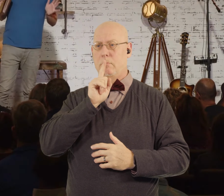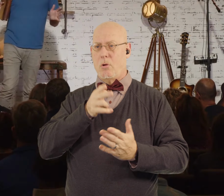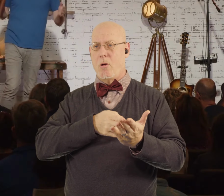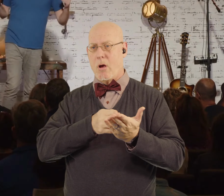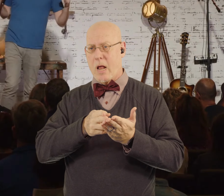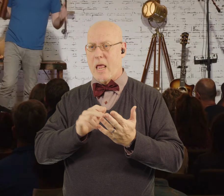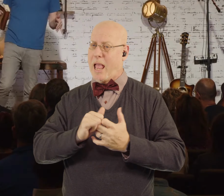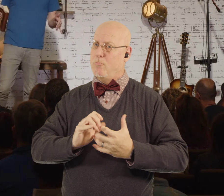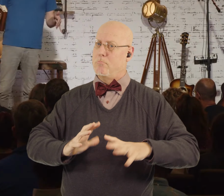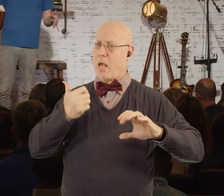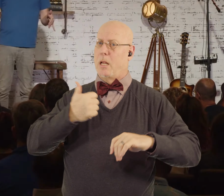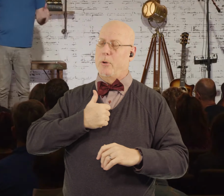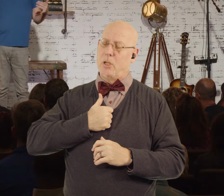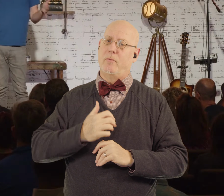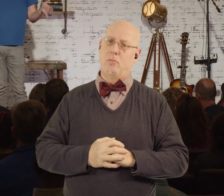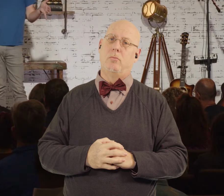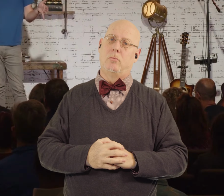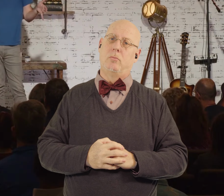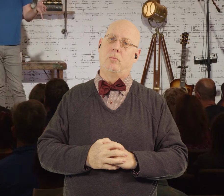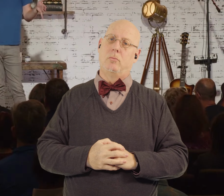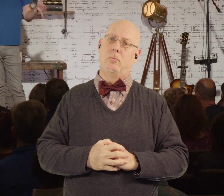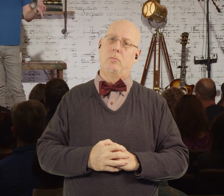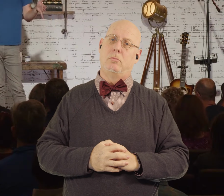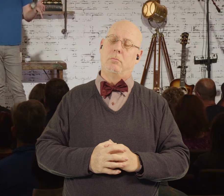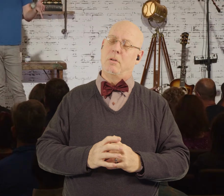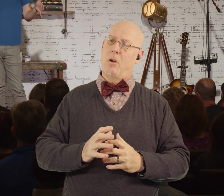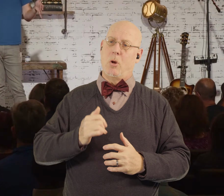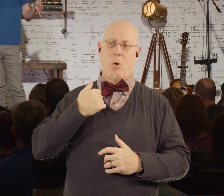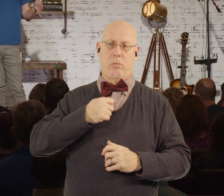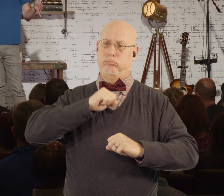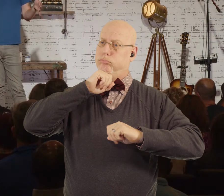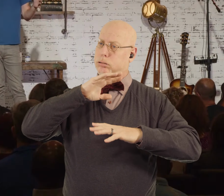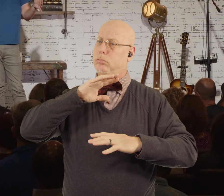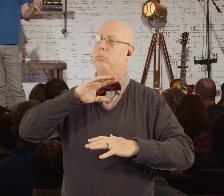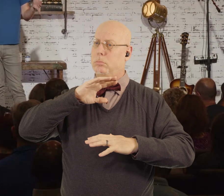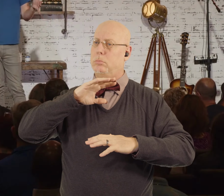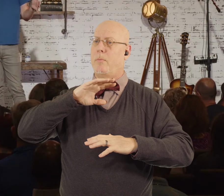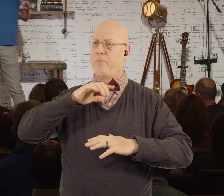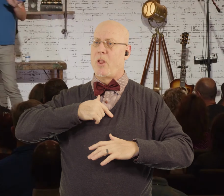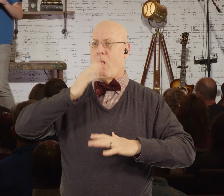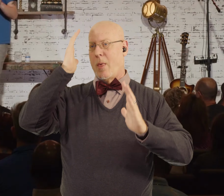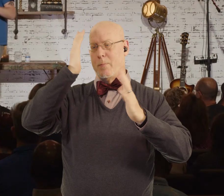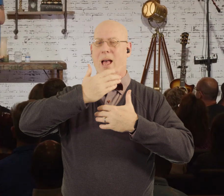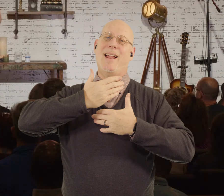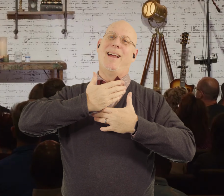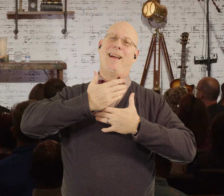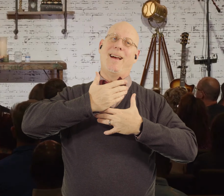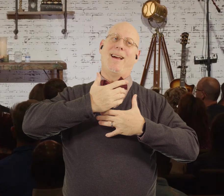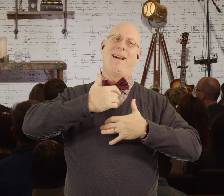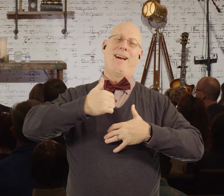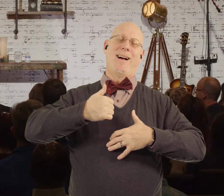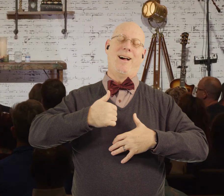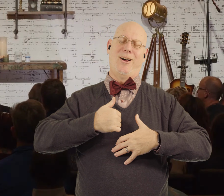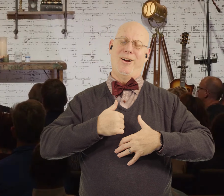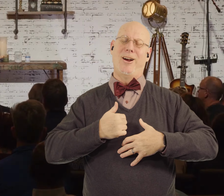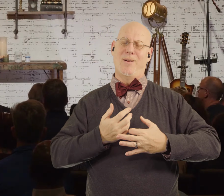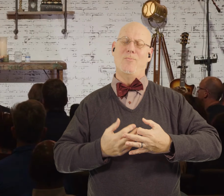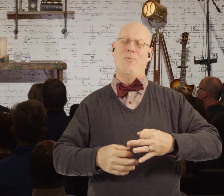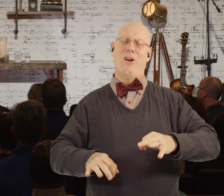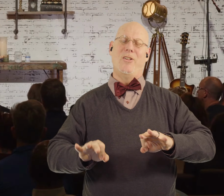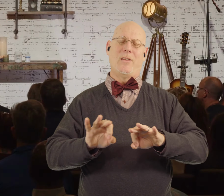of us know, if we can be dead level honest, how jacked up we are. Yep. How messy we are. And so all this masquerade of like,